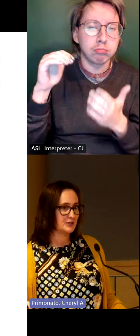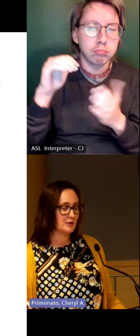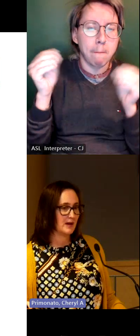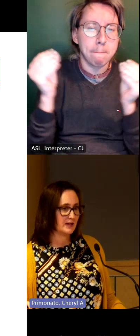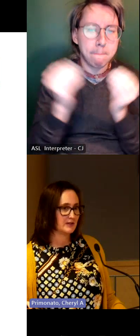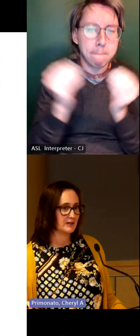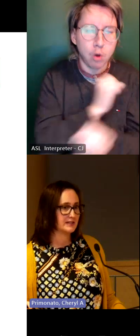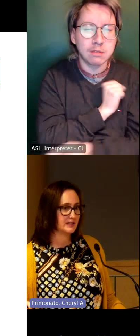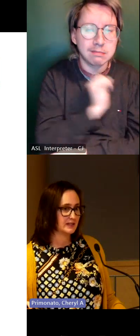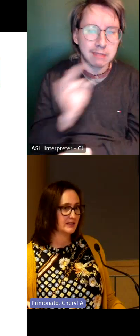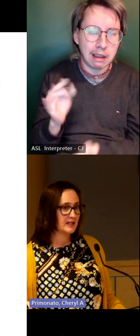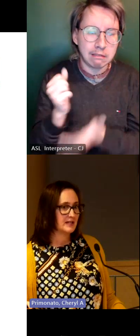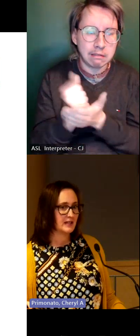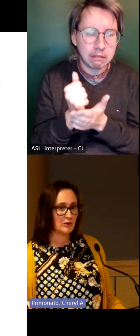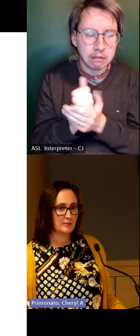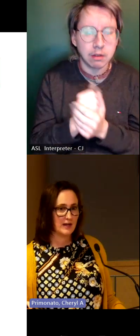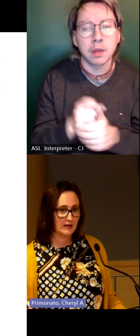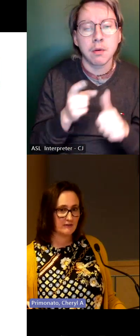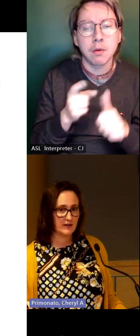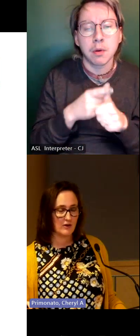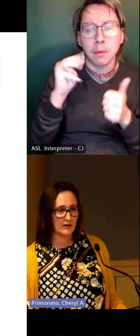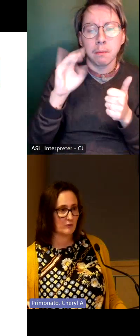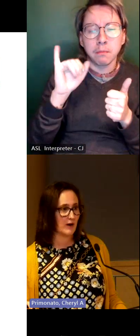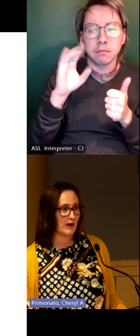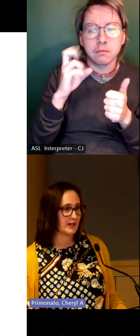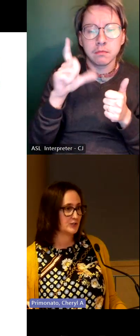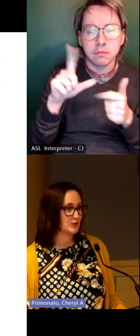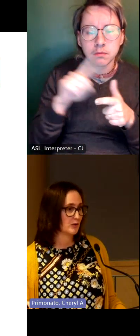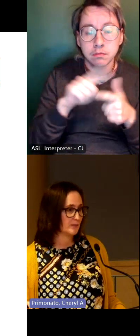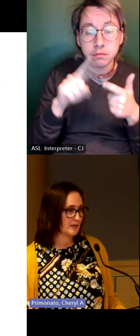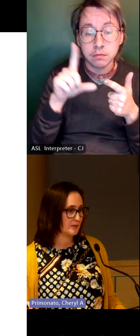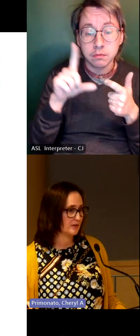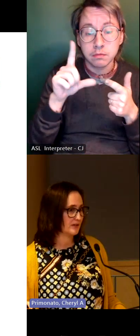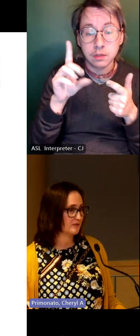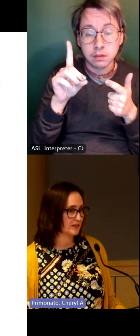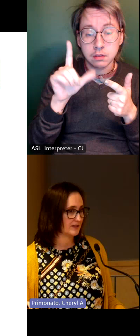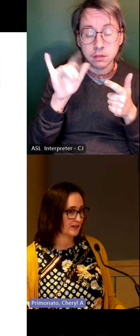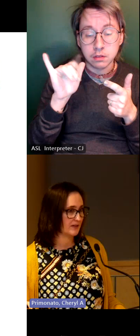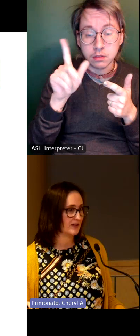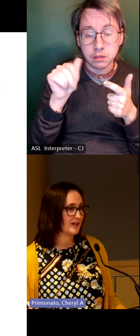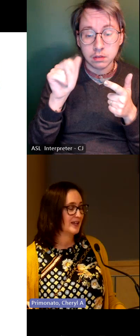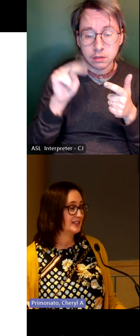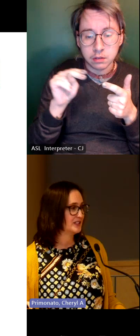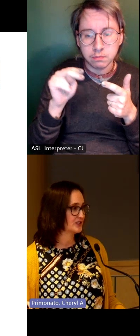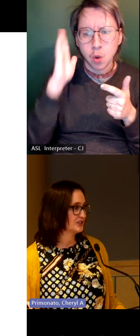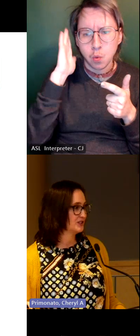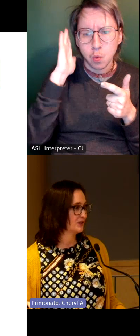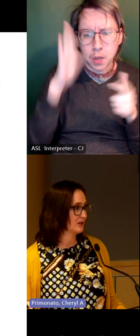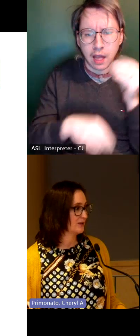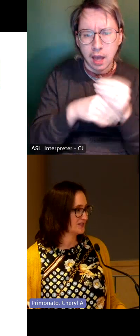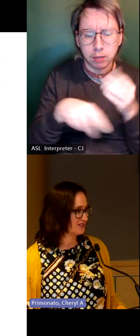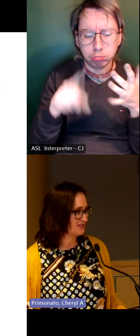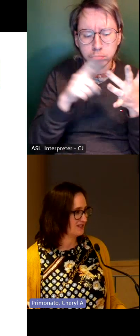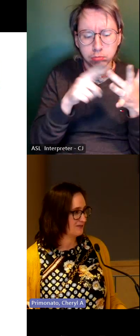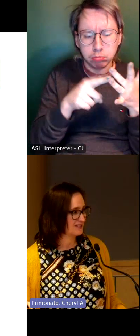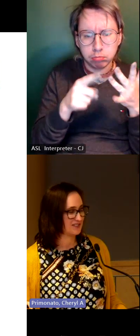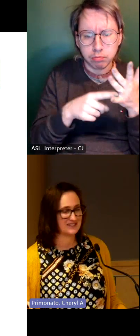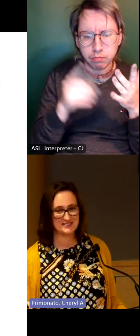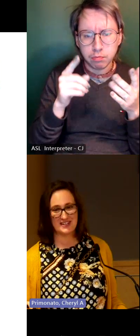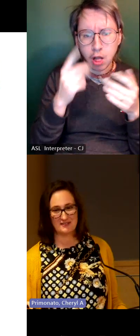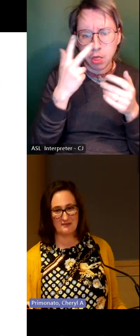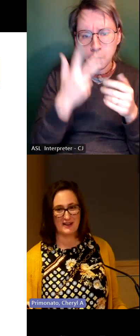addition to Michael and Dylan that we'll be hiring on, and we're adding 2 more people in Philadelphia, in addition to a multitude